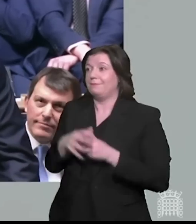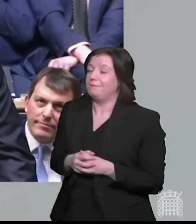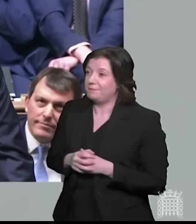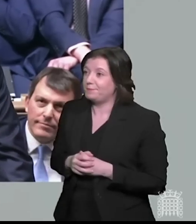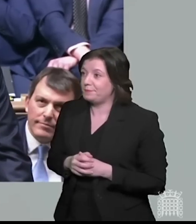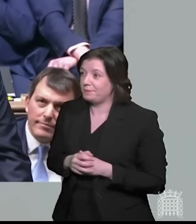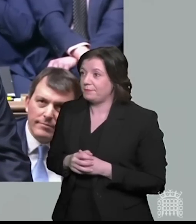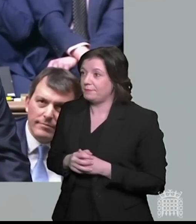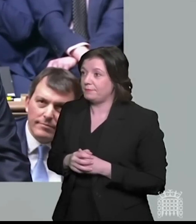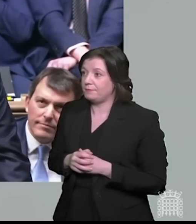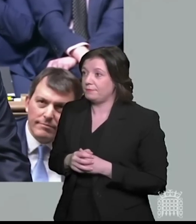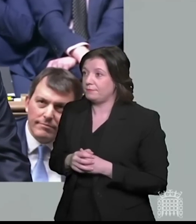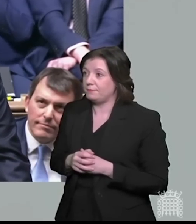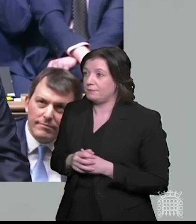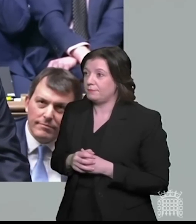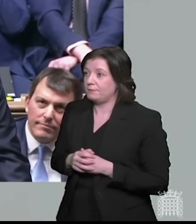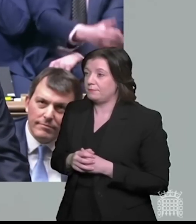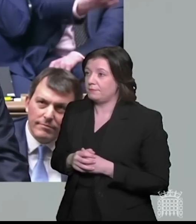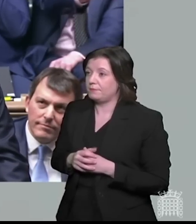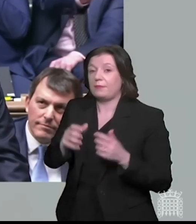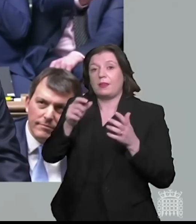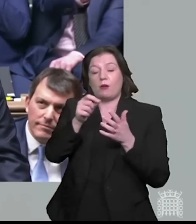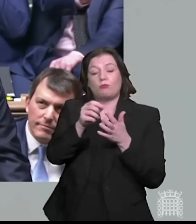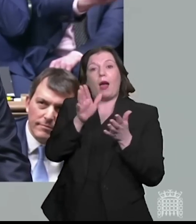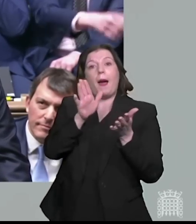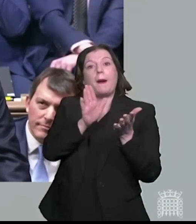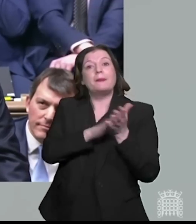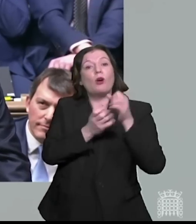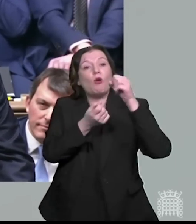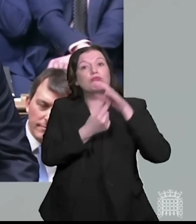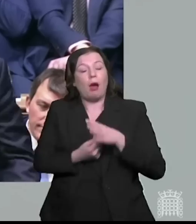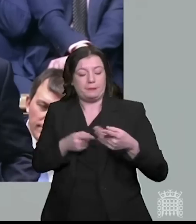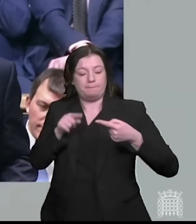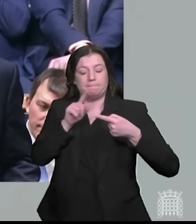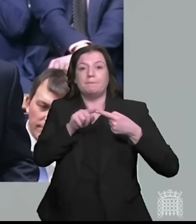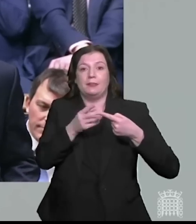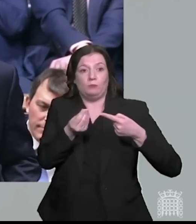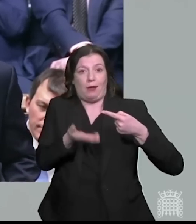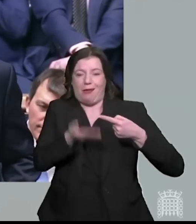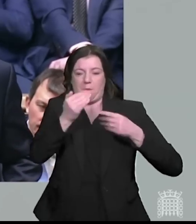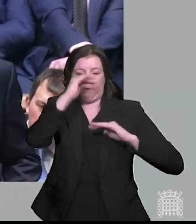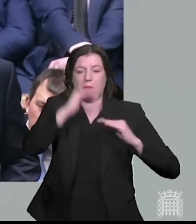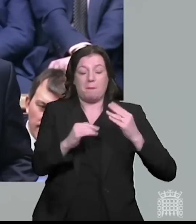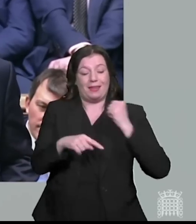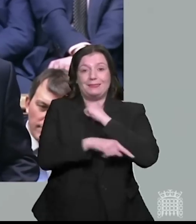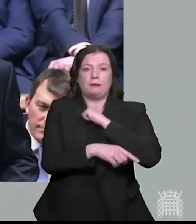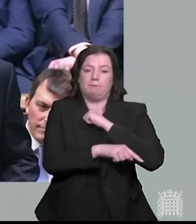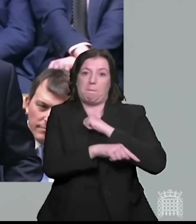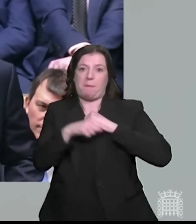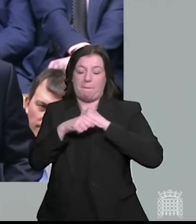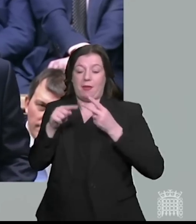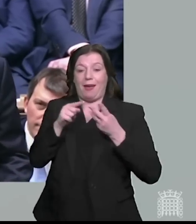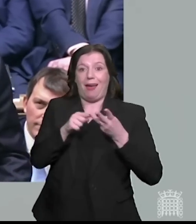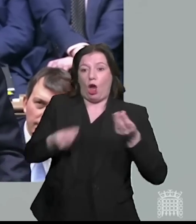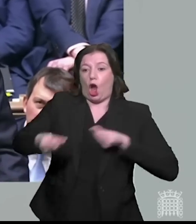forecast we will meet the Prime Minister's priorities to halve inflation, reduce debt and get the